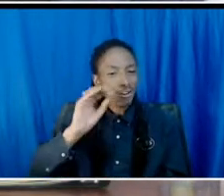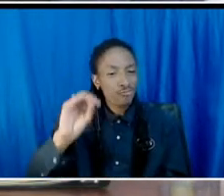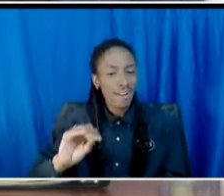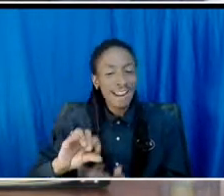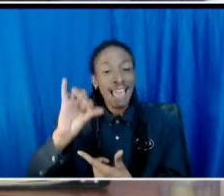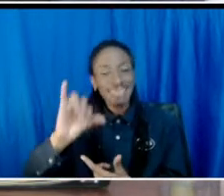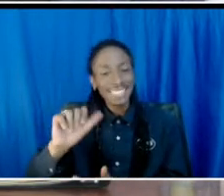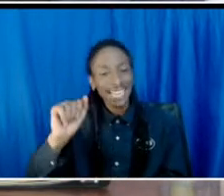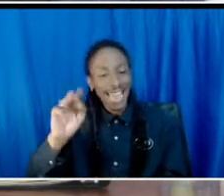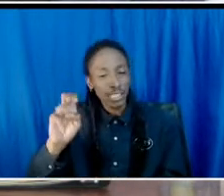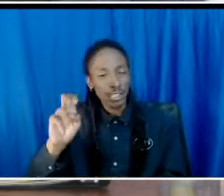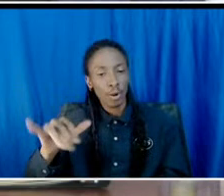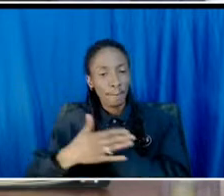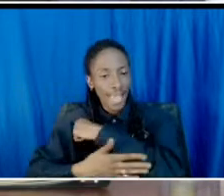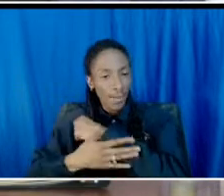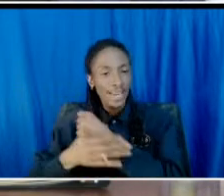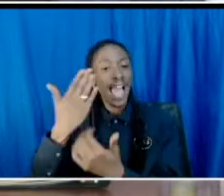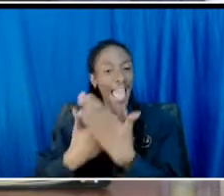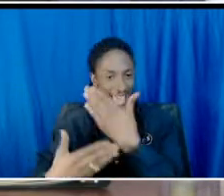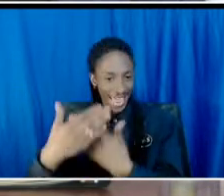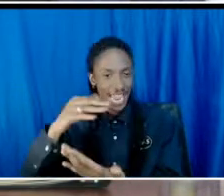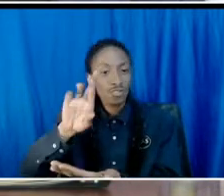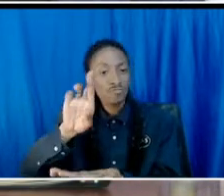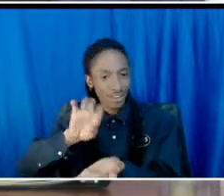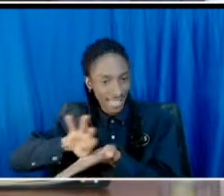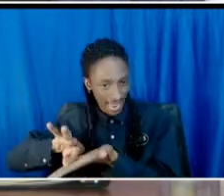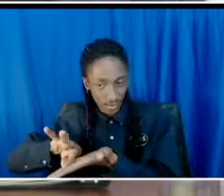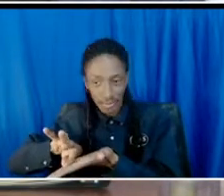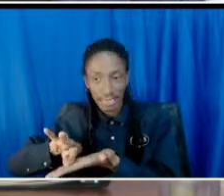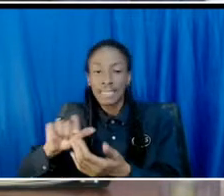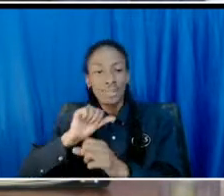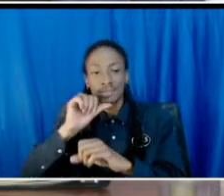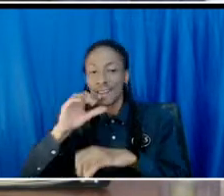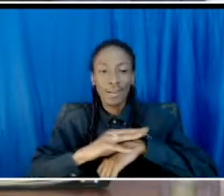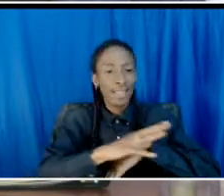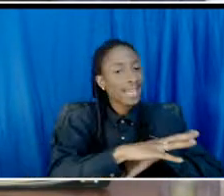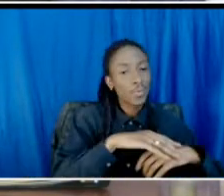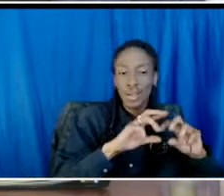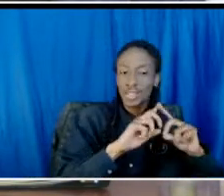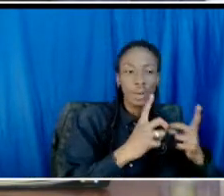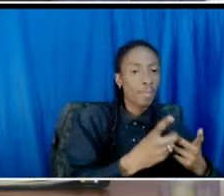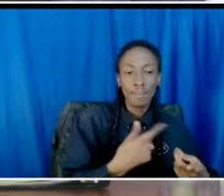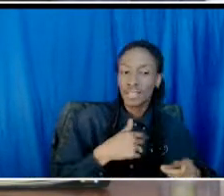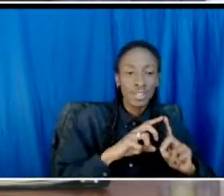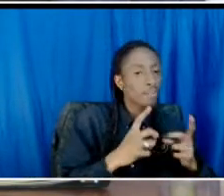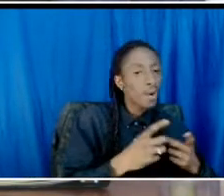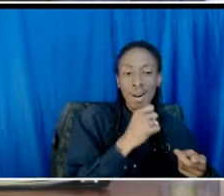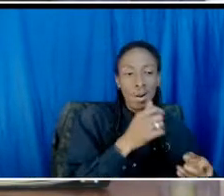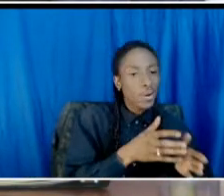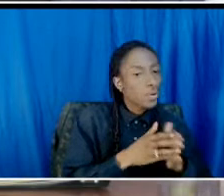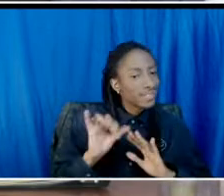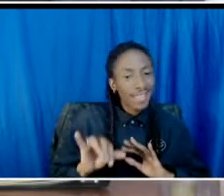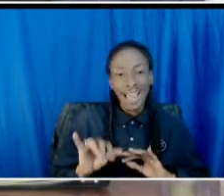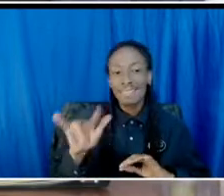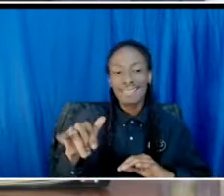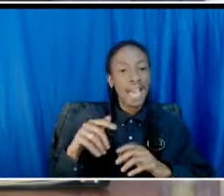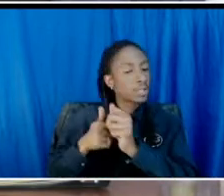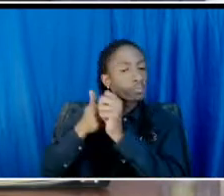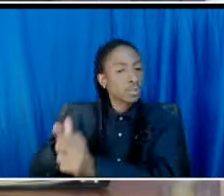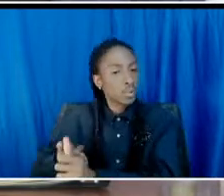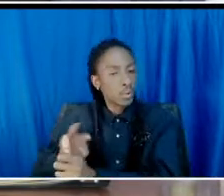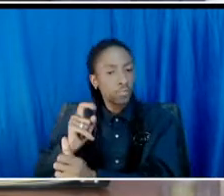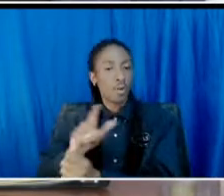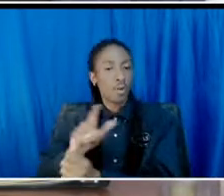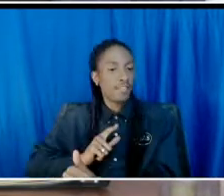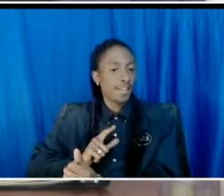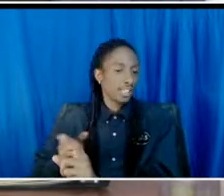a hand recount. Had nothing to do with the department. The department did not request that. That was pursuant to litigation brought by other parties.